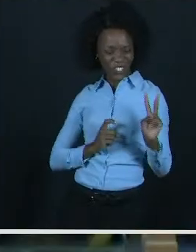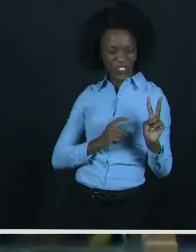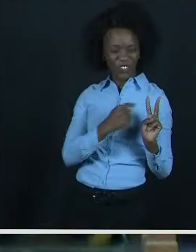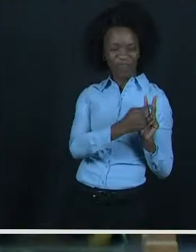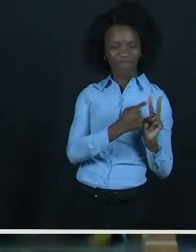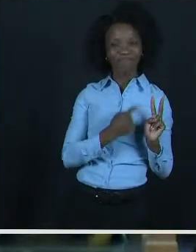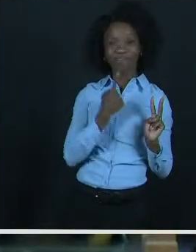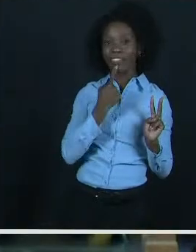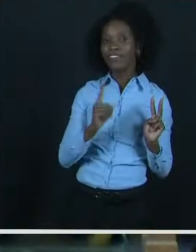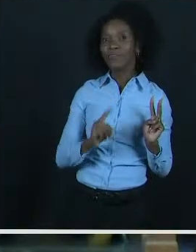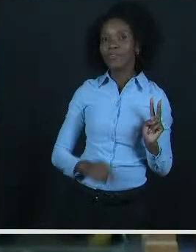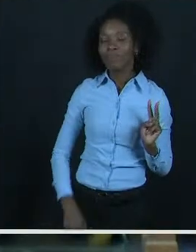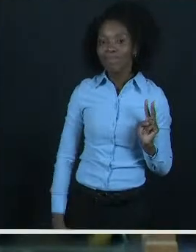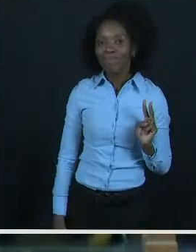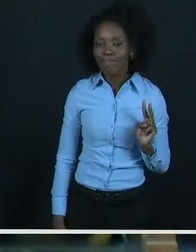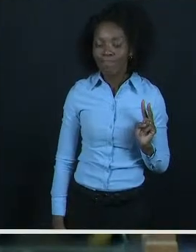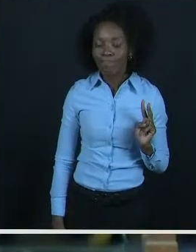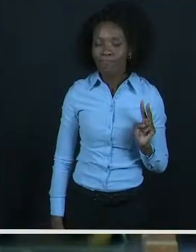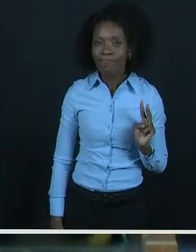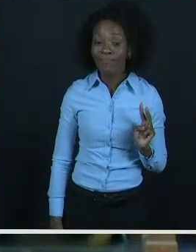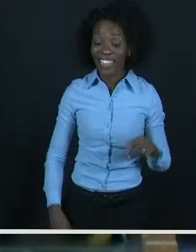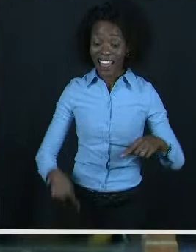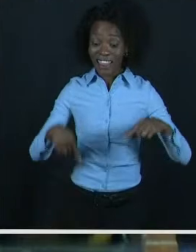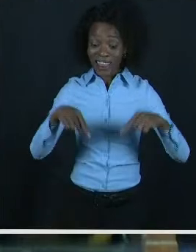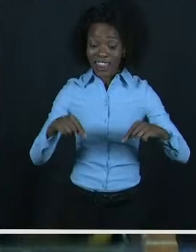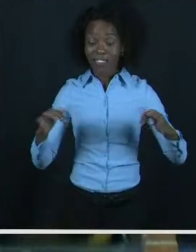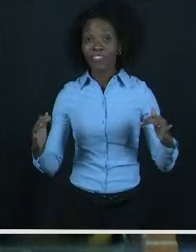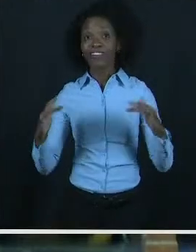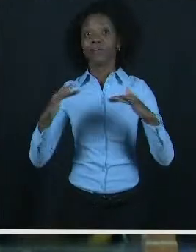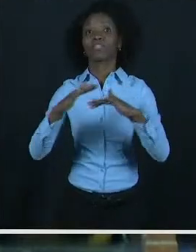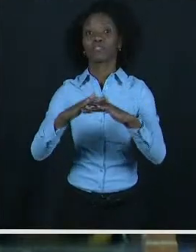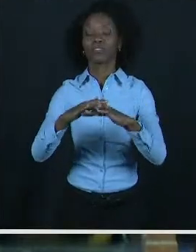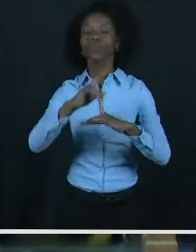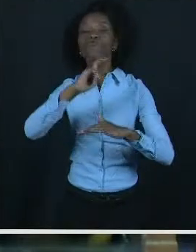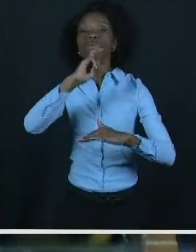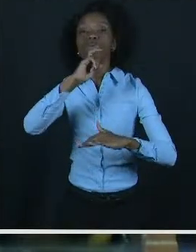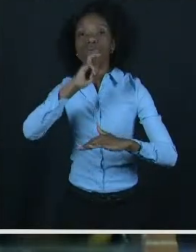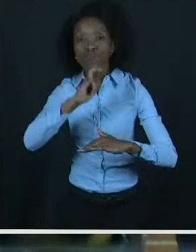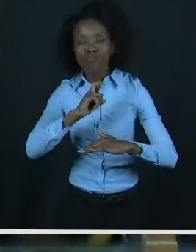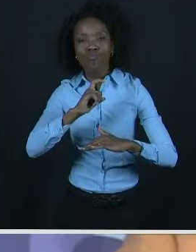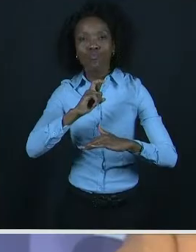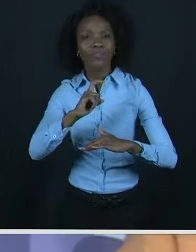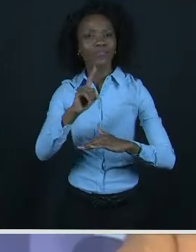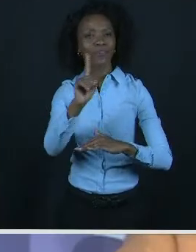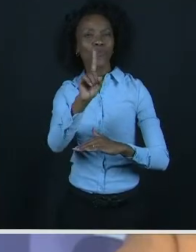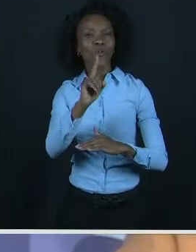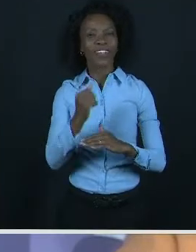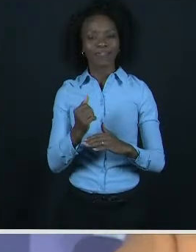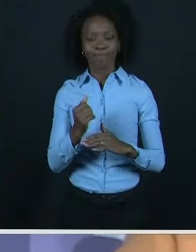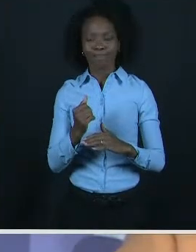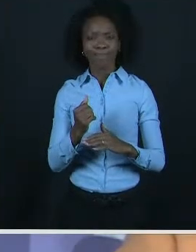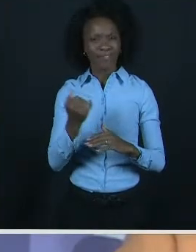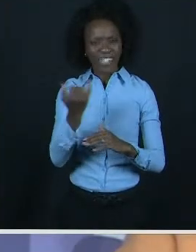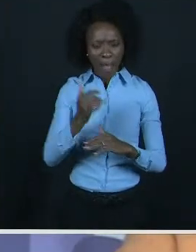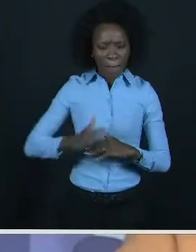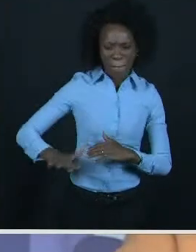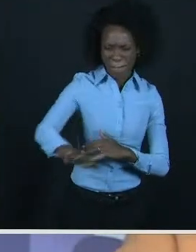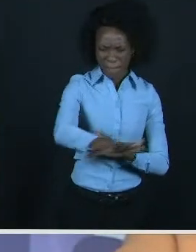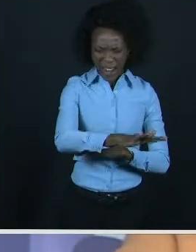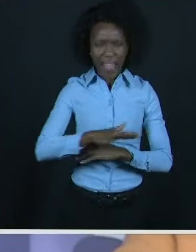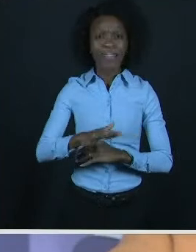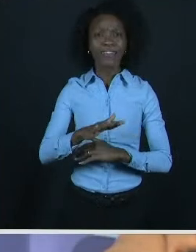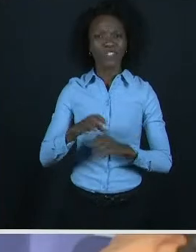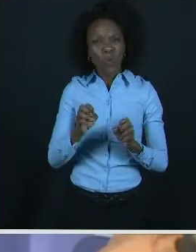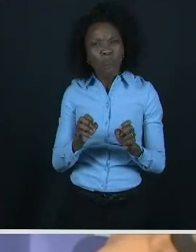saying. Let us use this summit as a forum, as a platform, and an